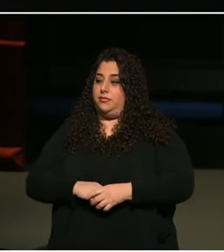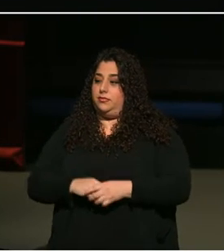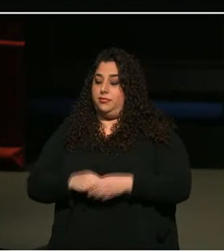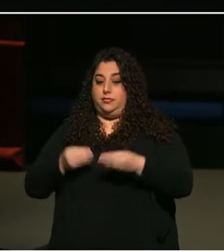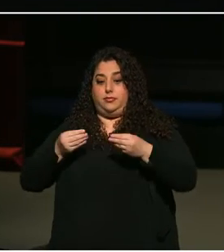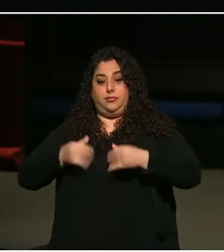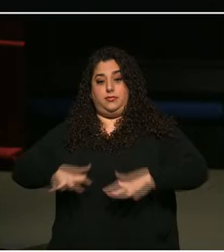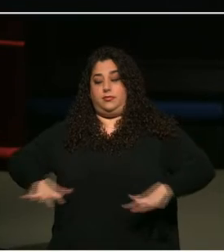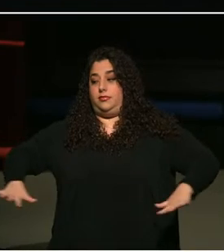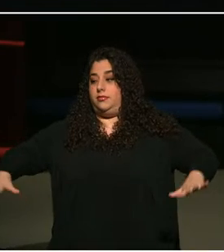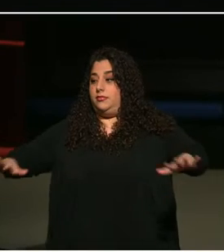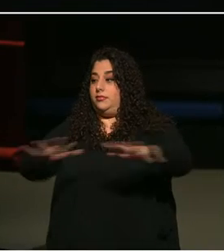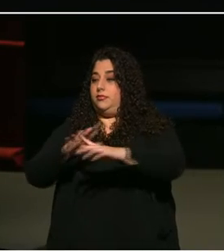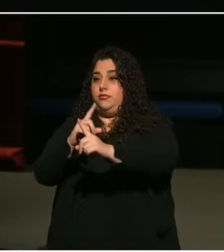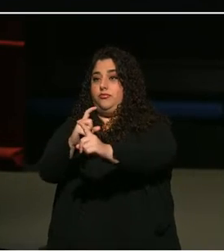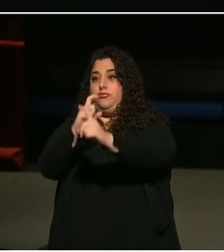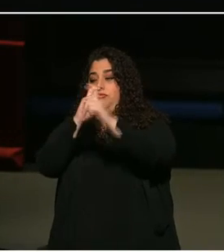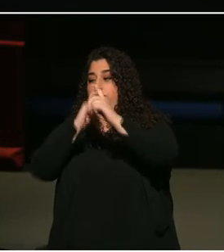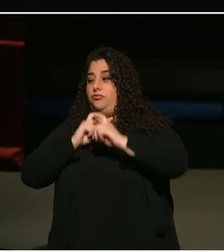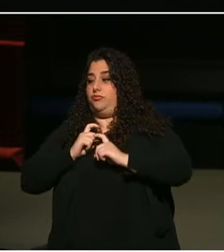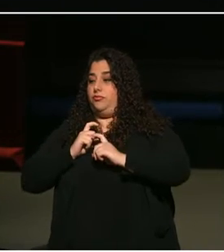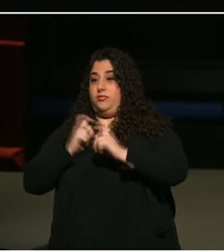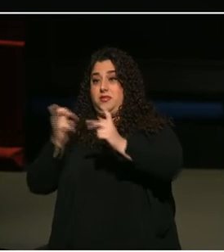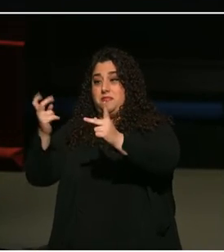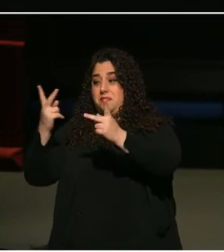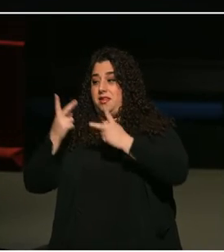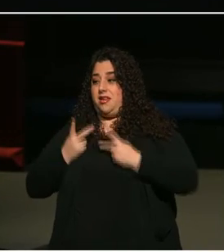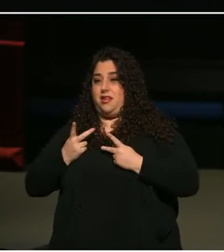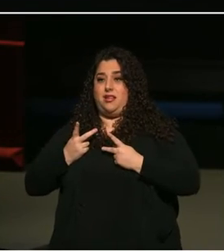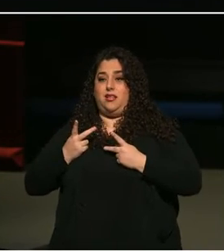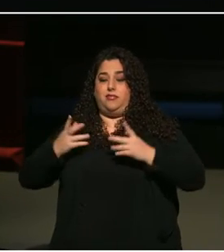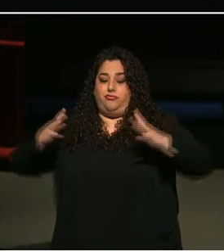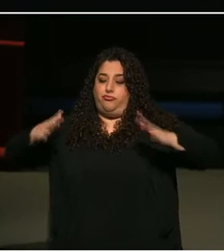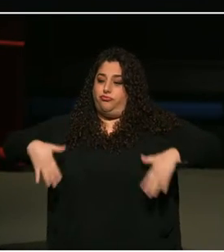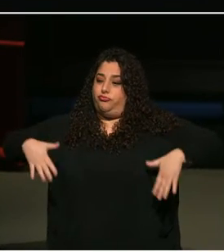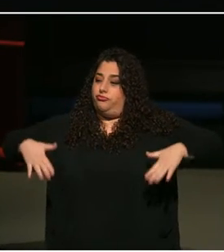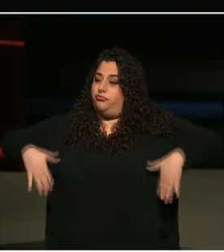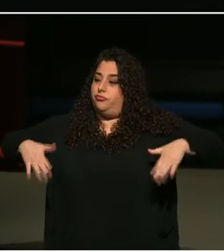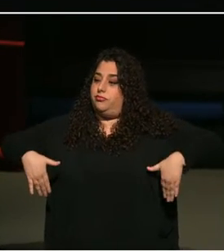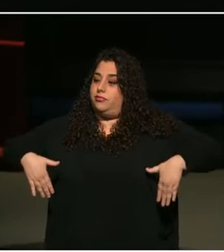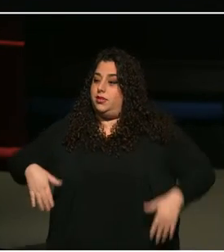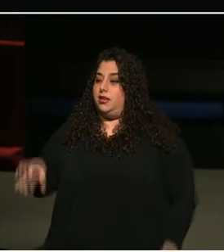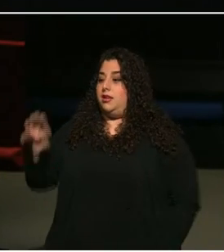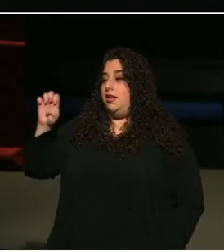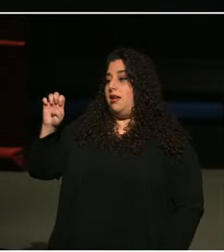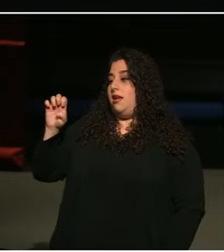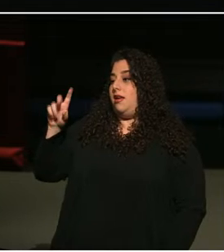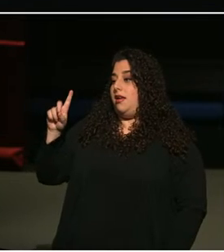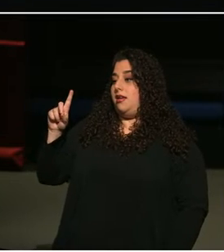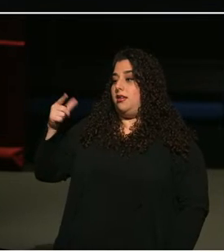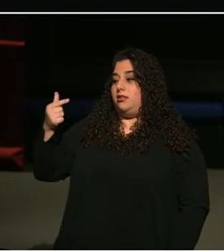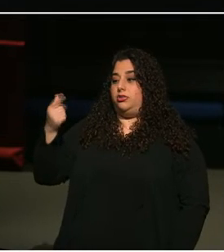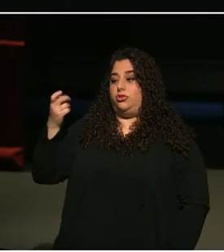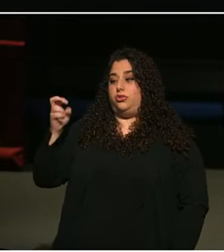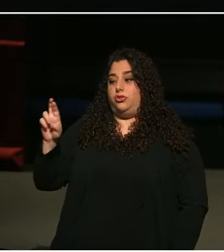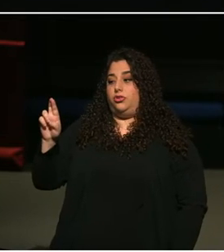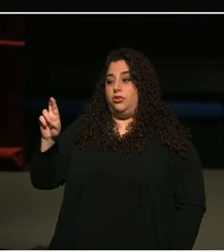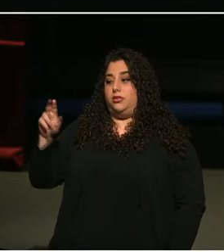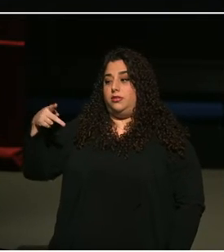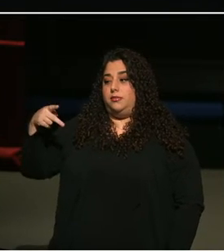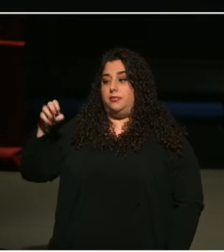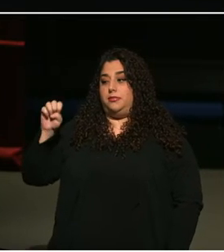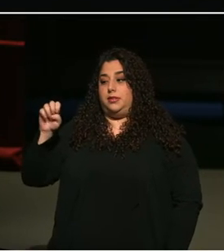acknowledge my respected Tongva elders, Mr. Edgar Perez and Mr. Jimmy Castillo, who are here tonight. And